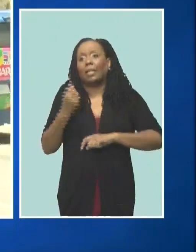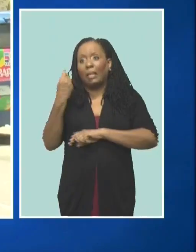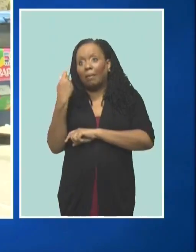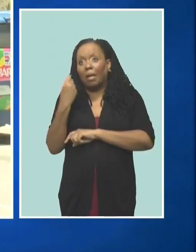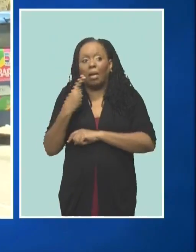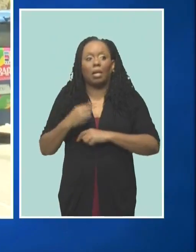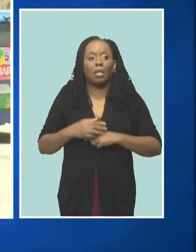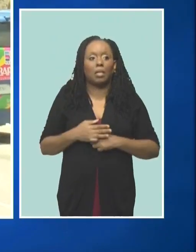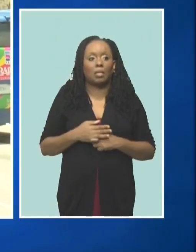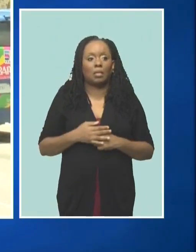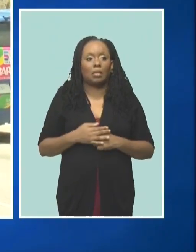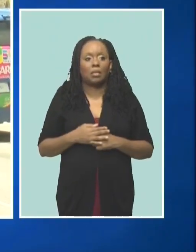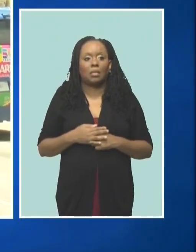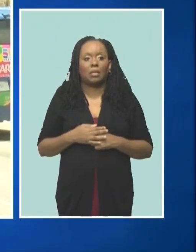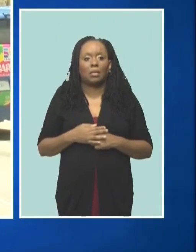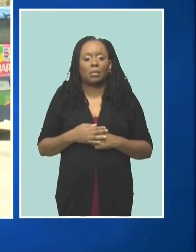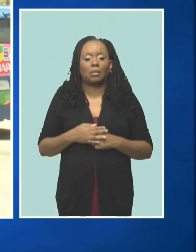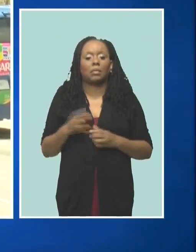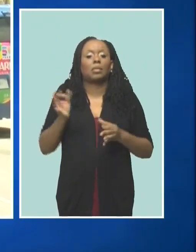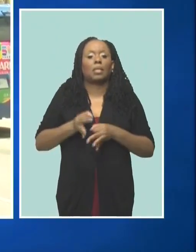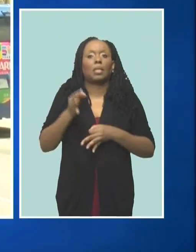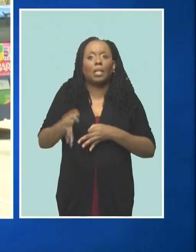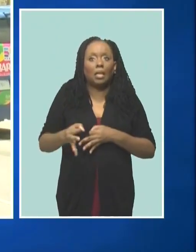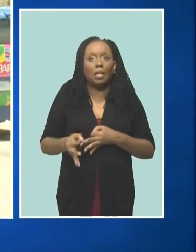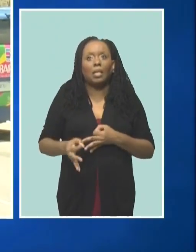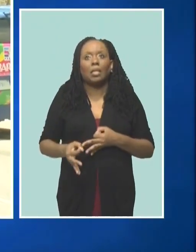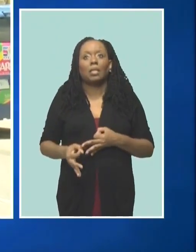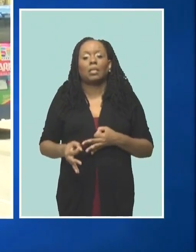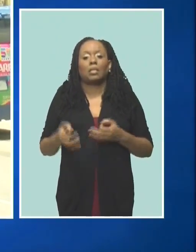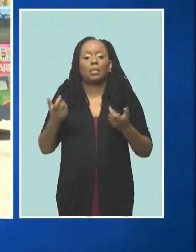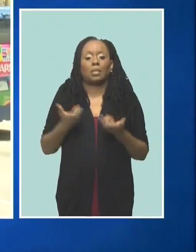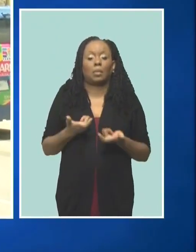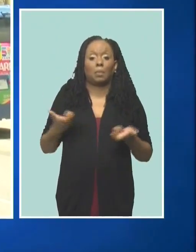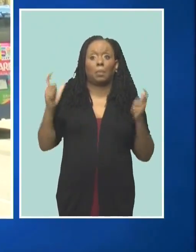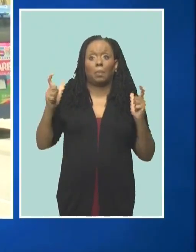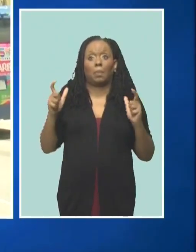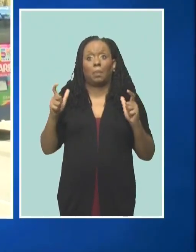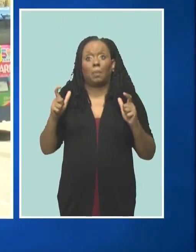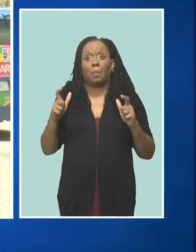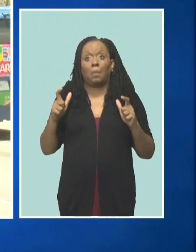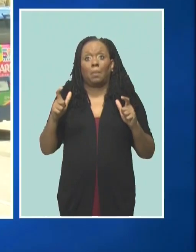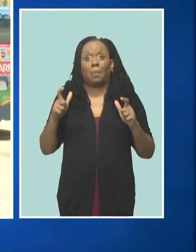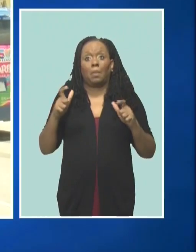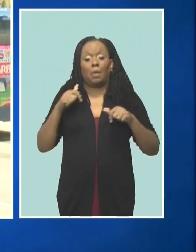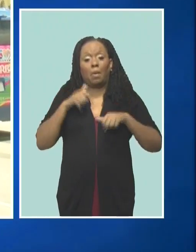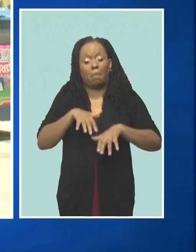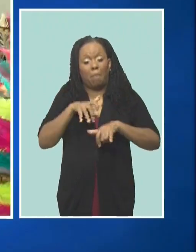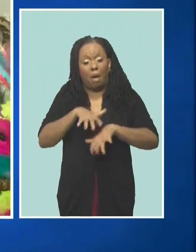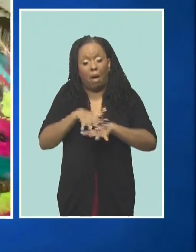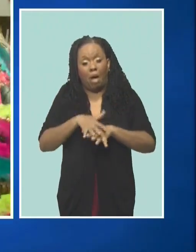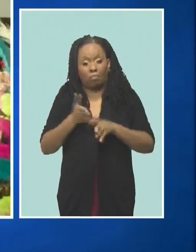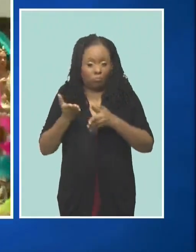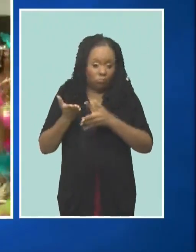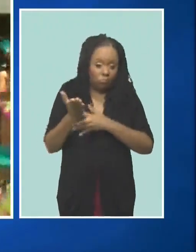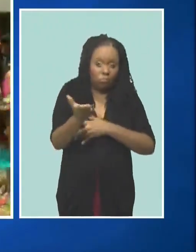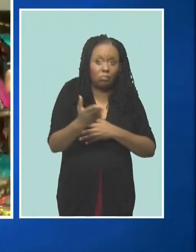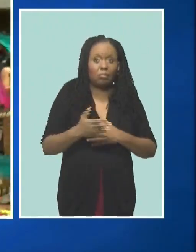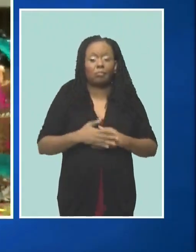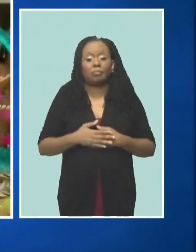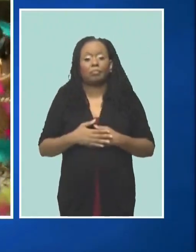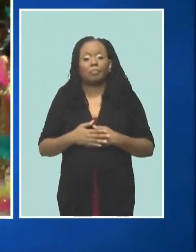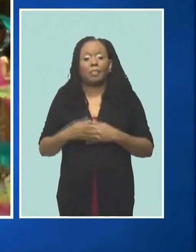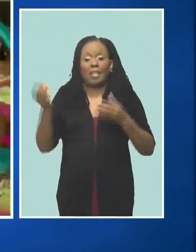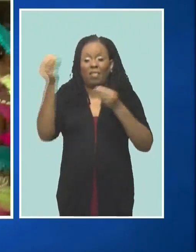o'clock. So the delay caused now that the bigger bands already pushed forward in front also. He says the conflicting